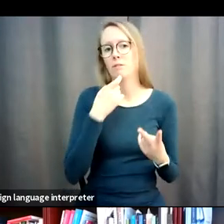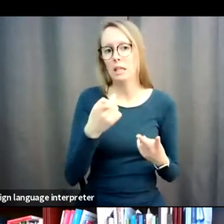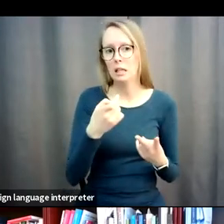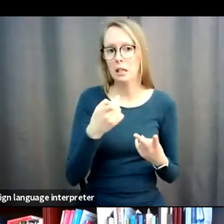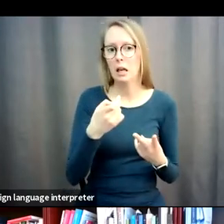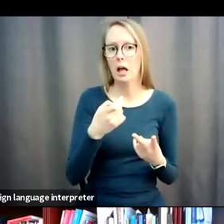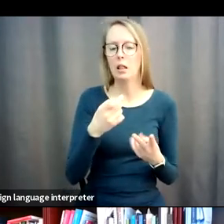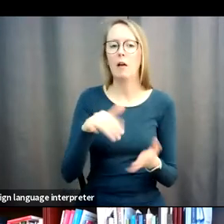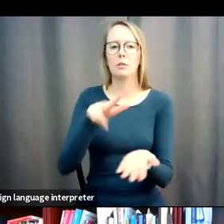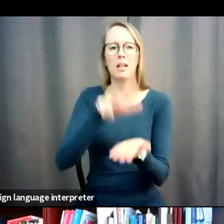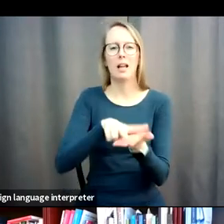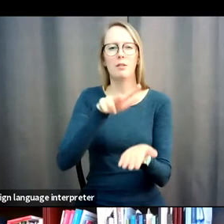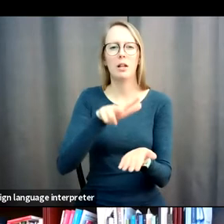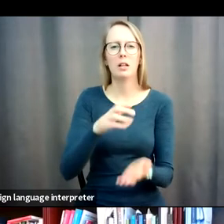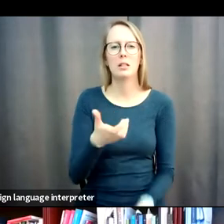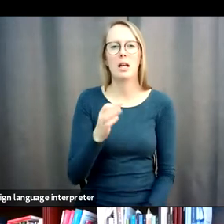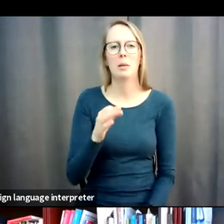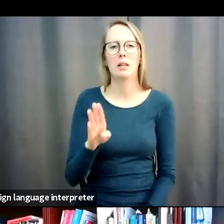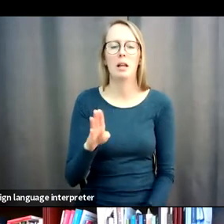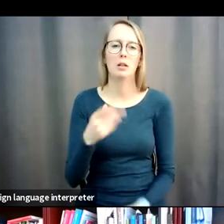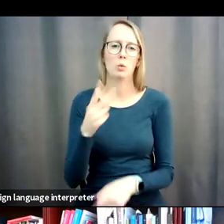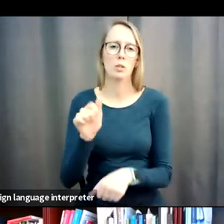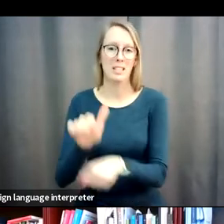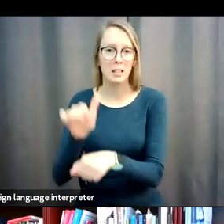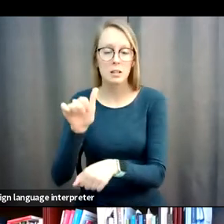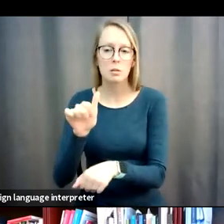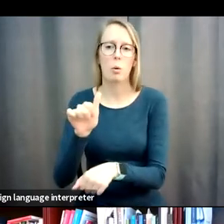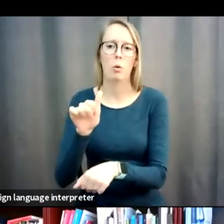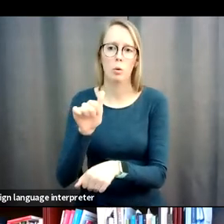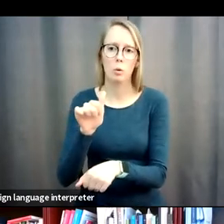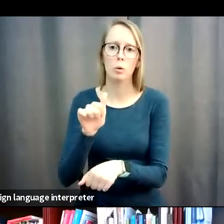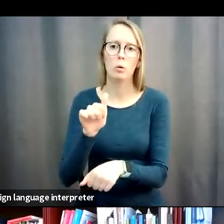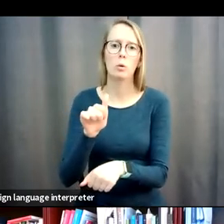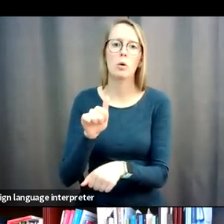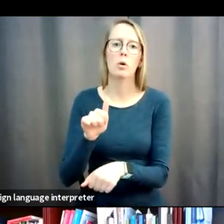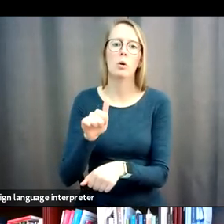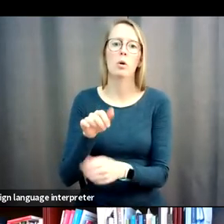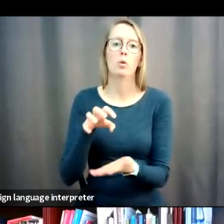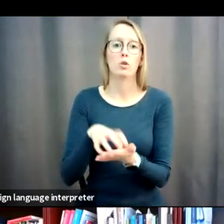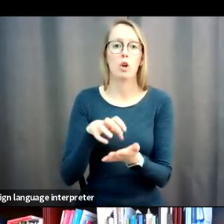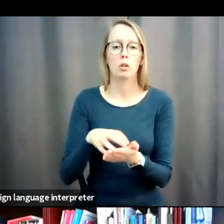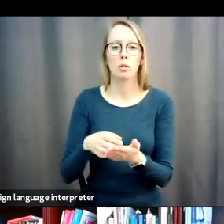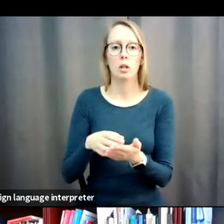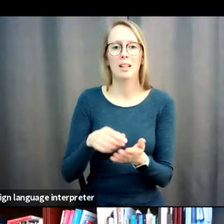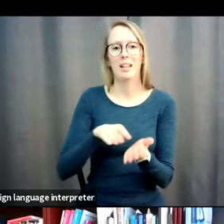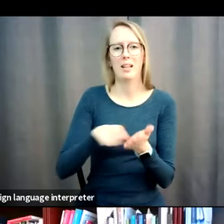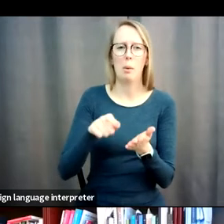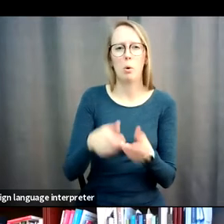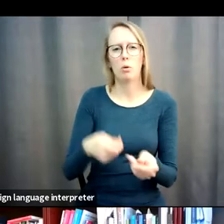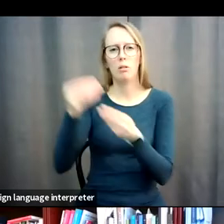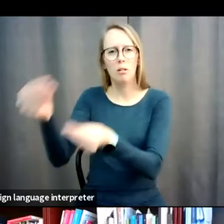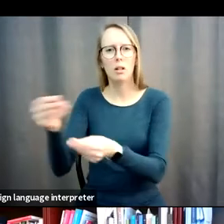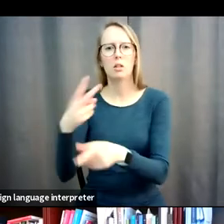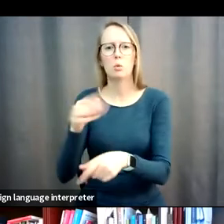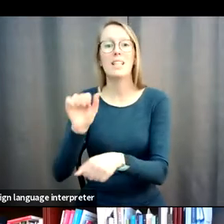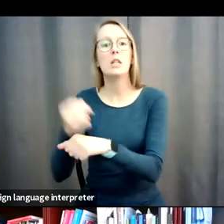Finland ratified the CRPD only in 2016. The state party report was submitted in 2019, but it's not yet